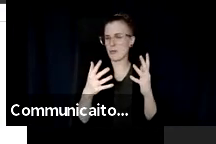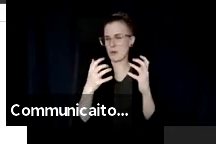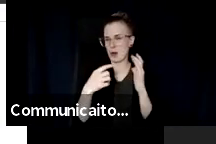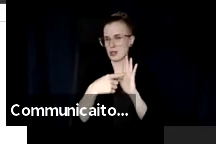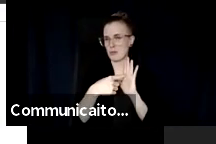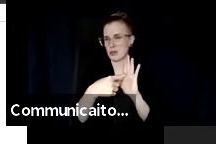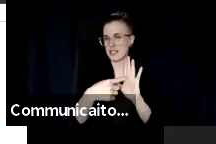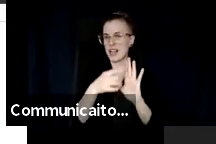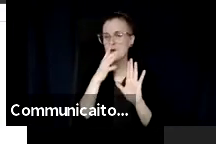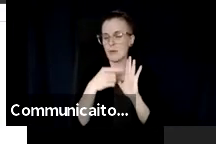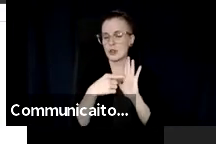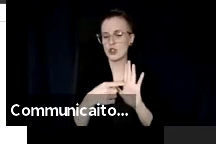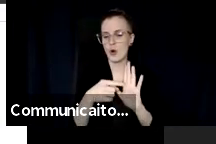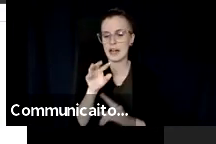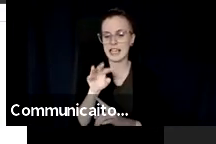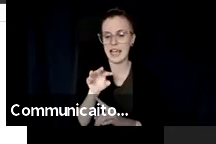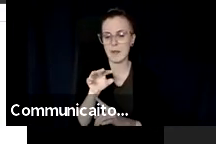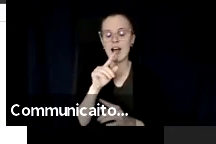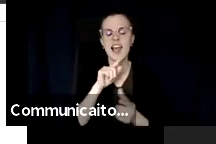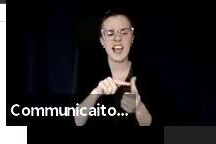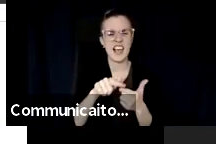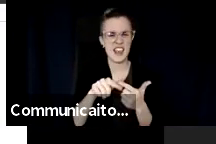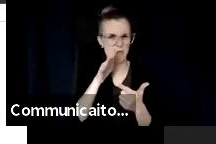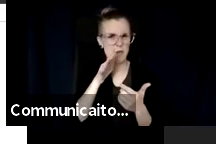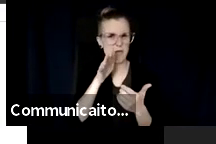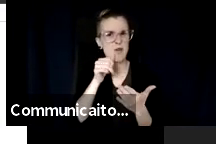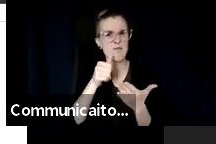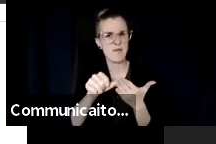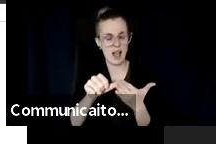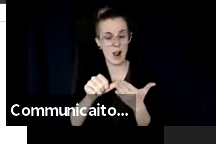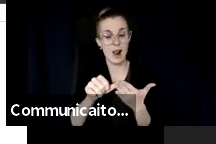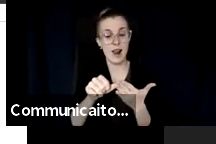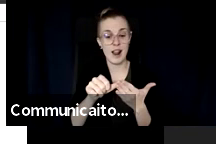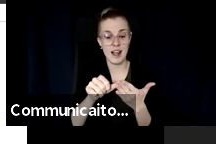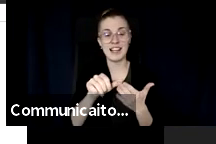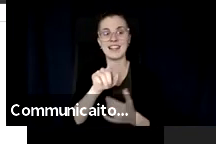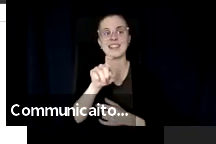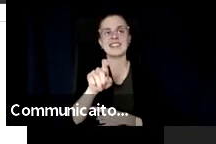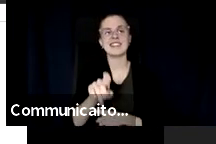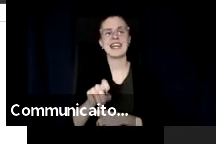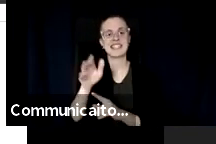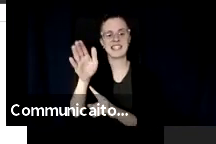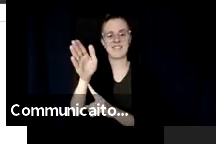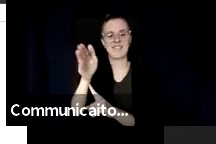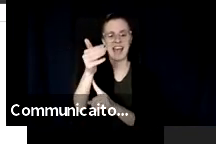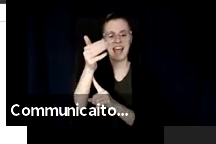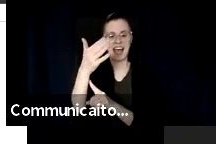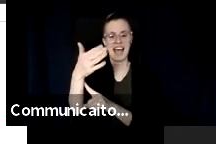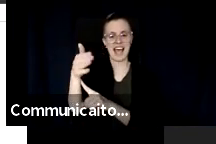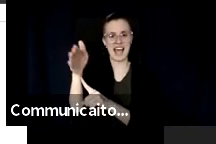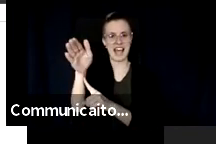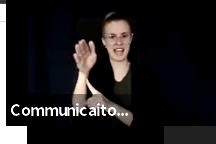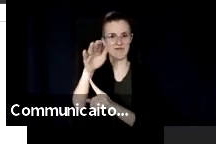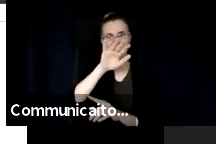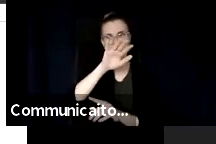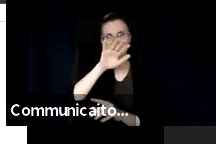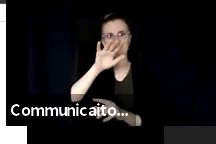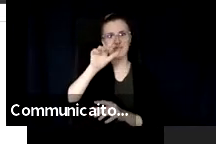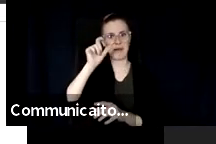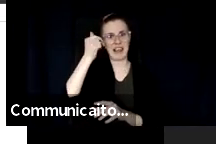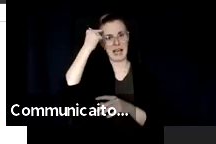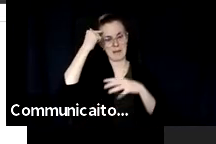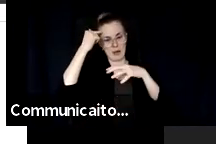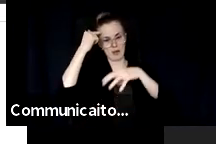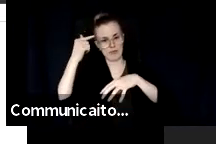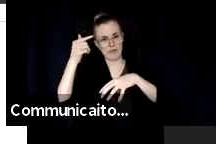to you. Randy, if you could hold up this Texas flag that we had flown over the Capitol, not only in honor of Juanita